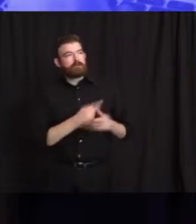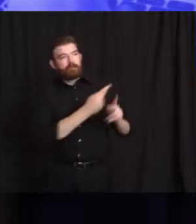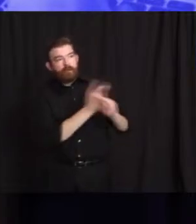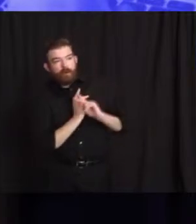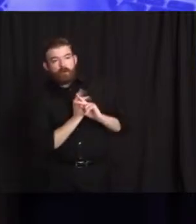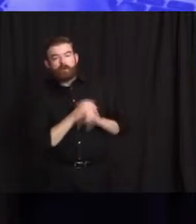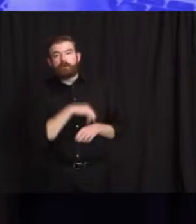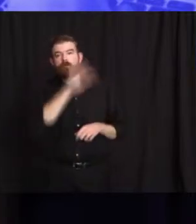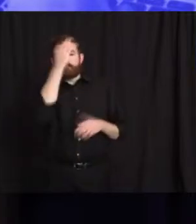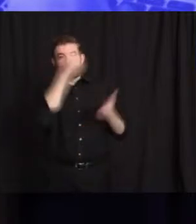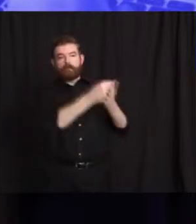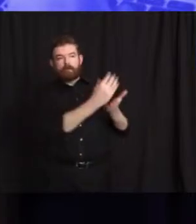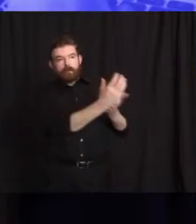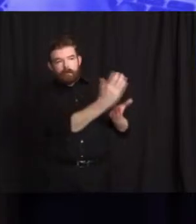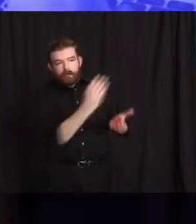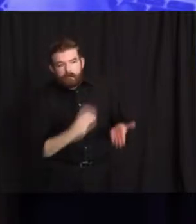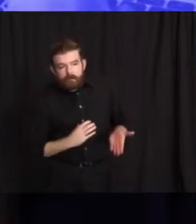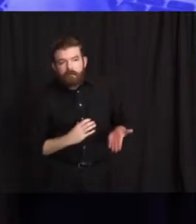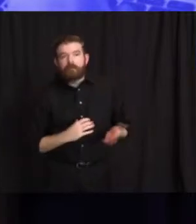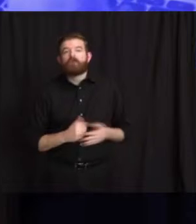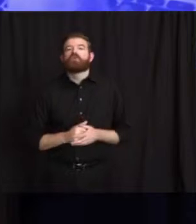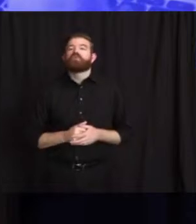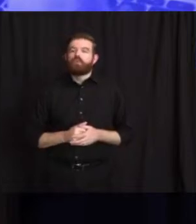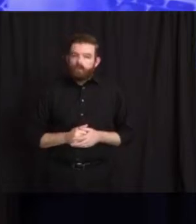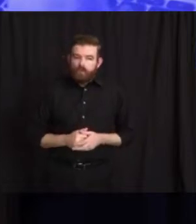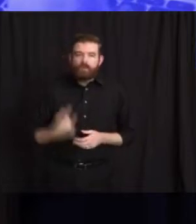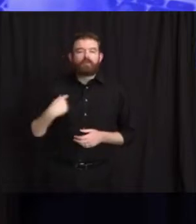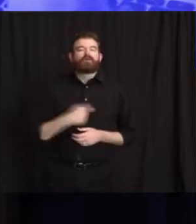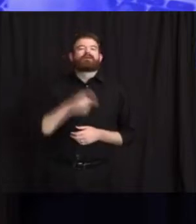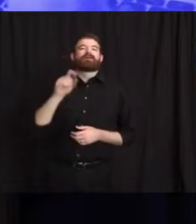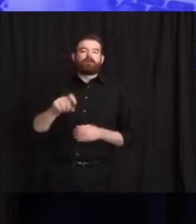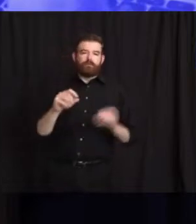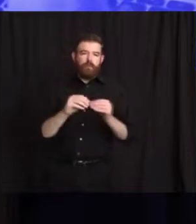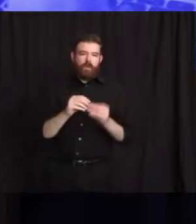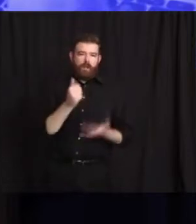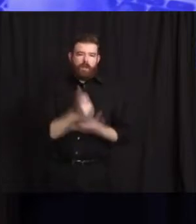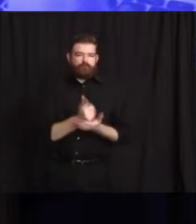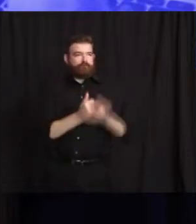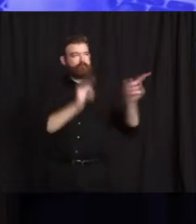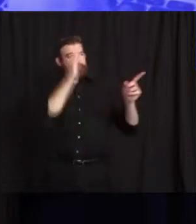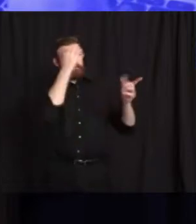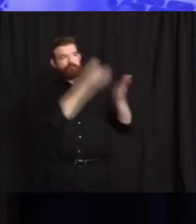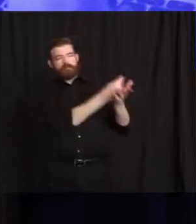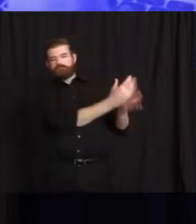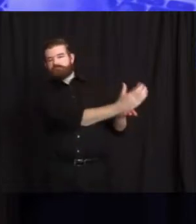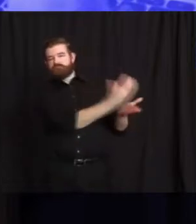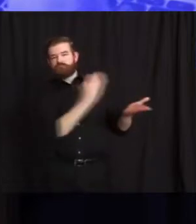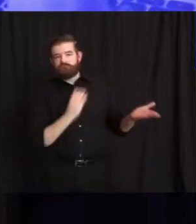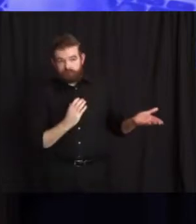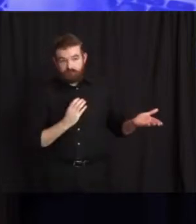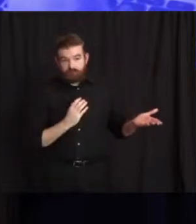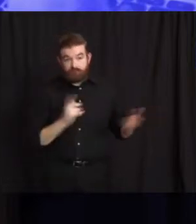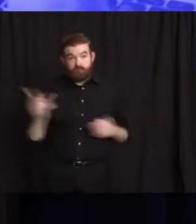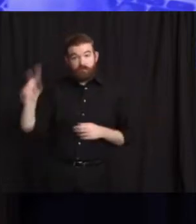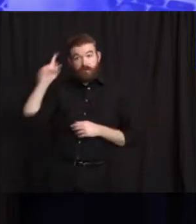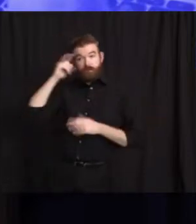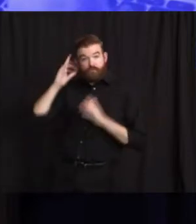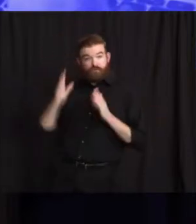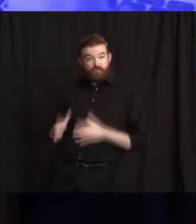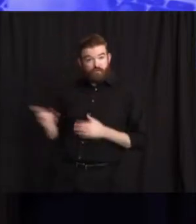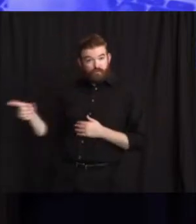more robust federal assistance. The governor has been out there since day one, lobbying for the federal support